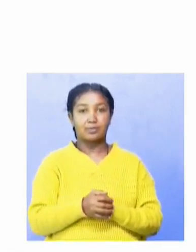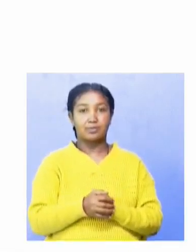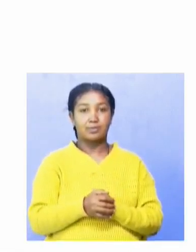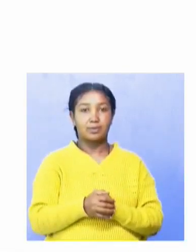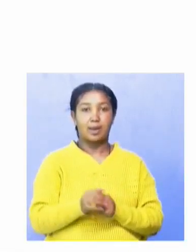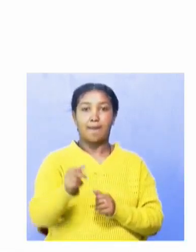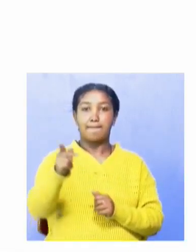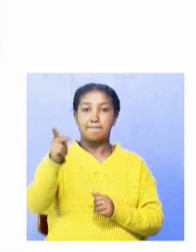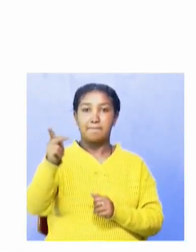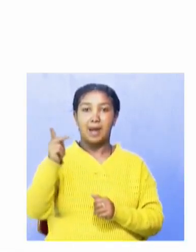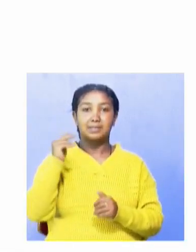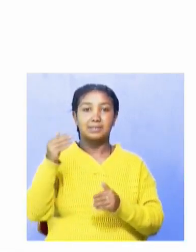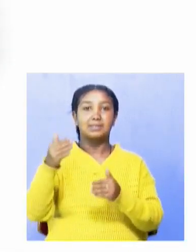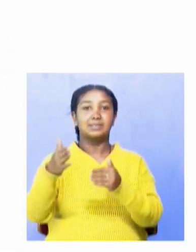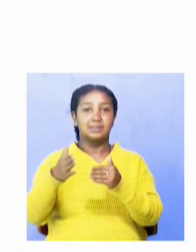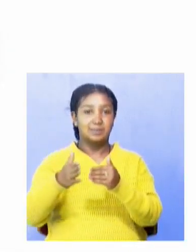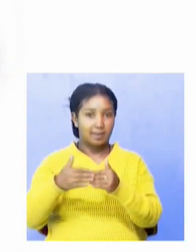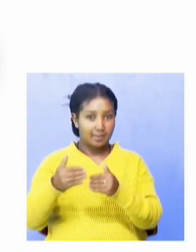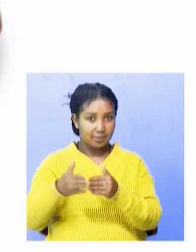past simple